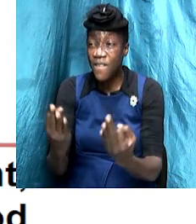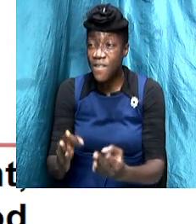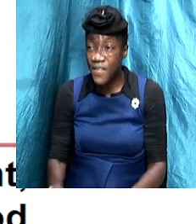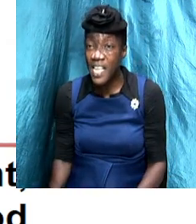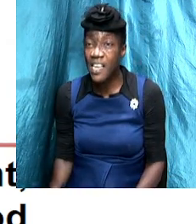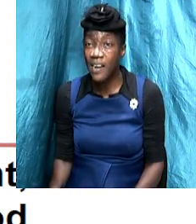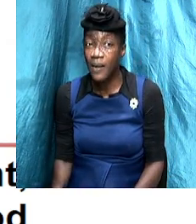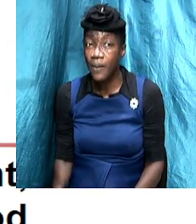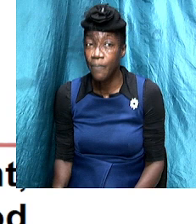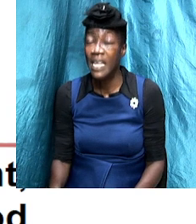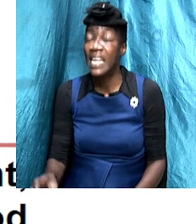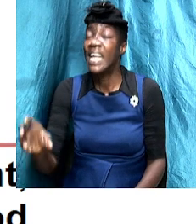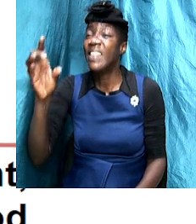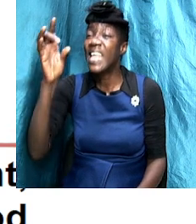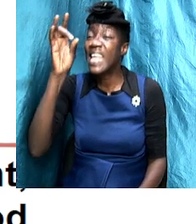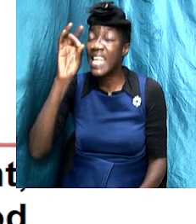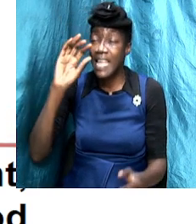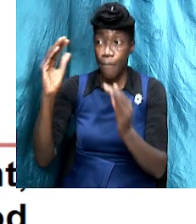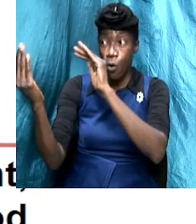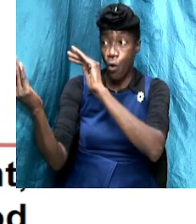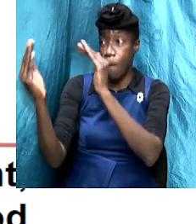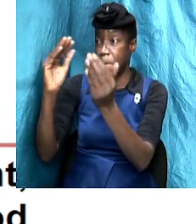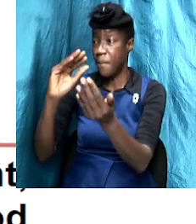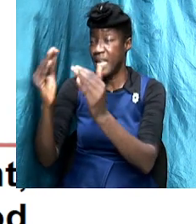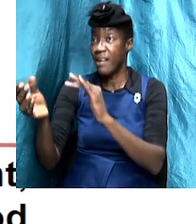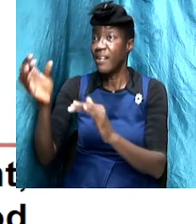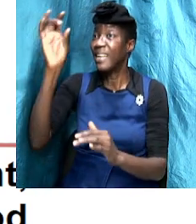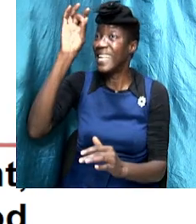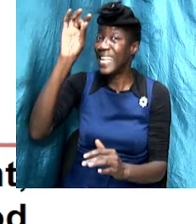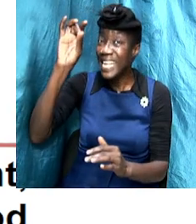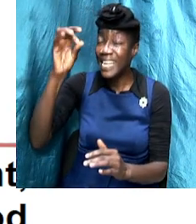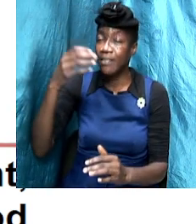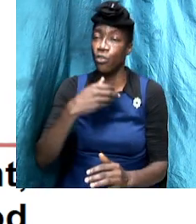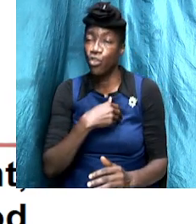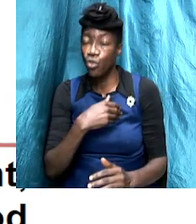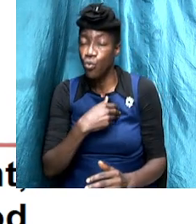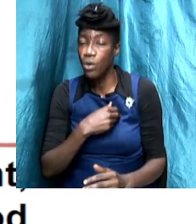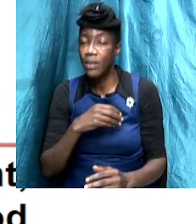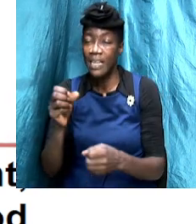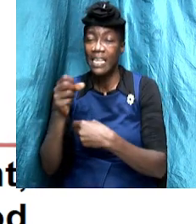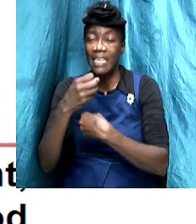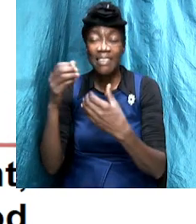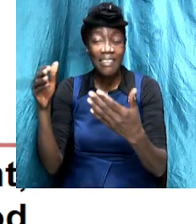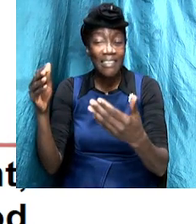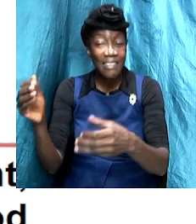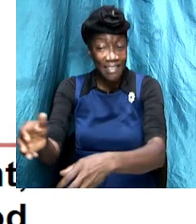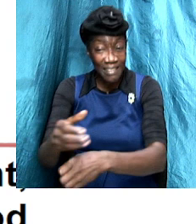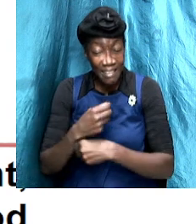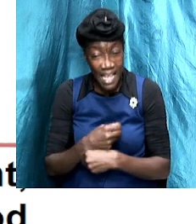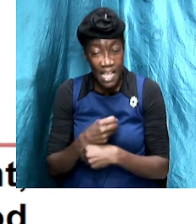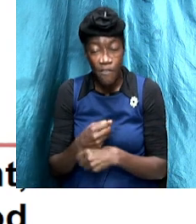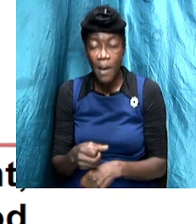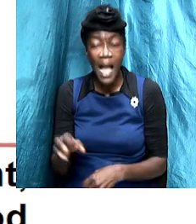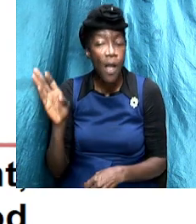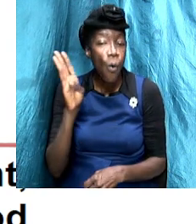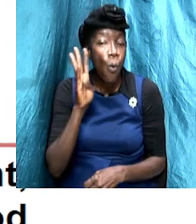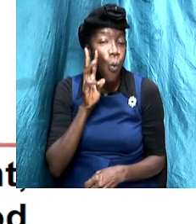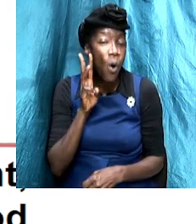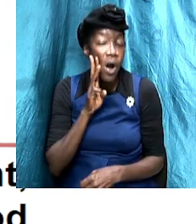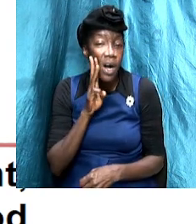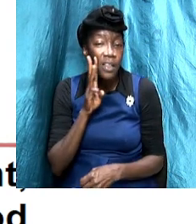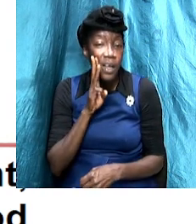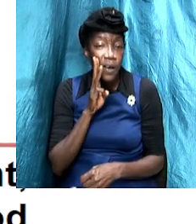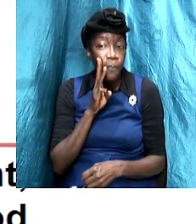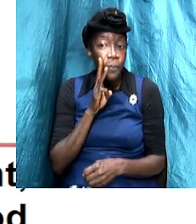were saved by water and how they were saved. He was comparing this Noah's experience, the fact that they went